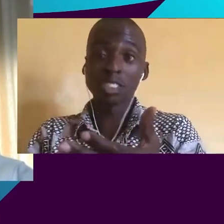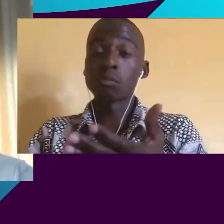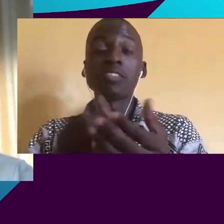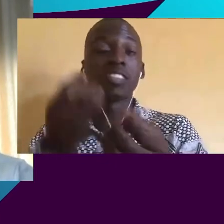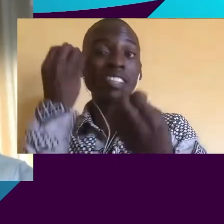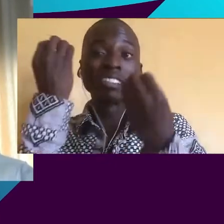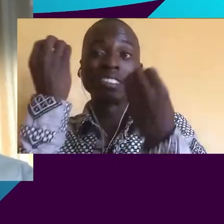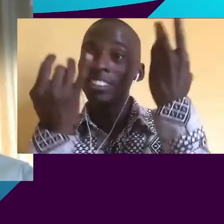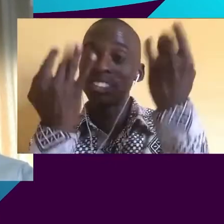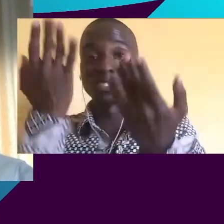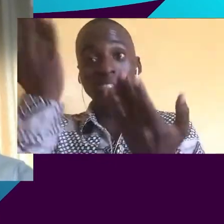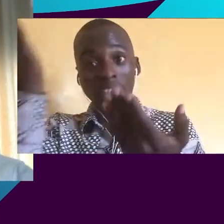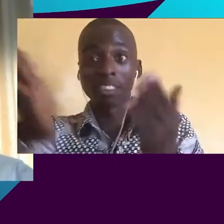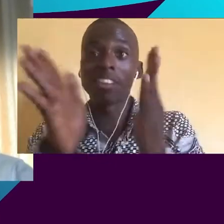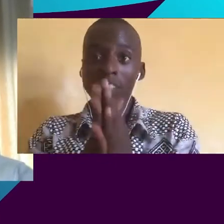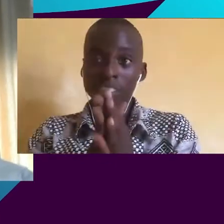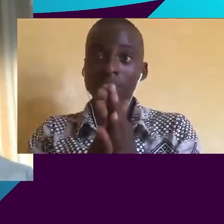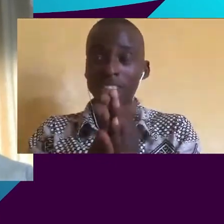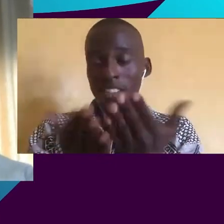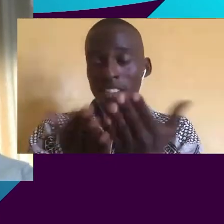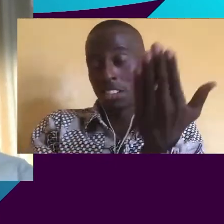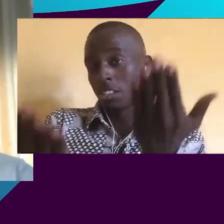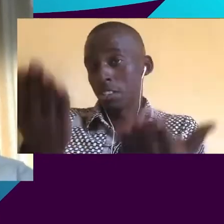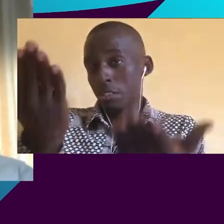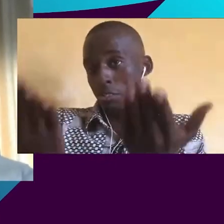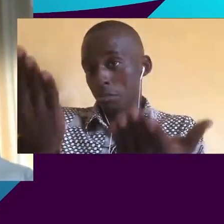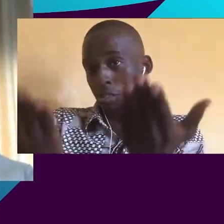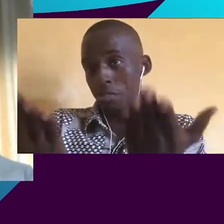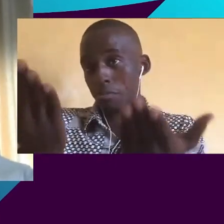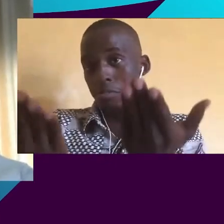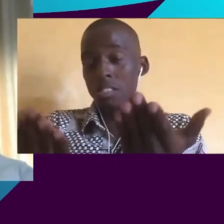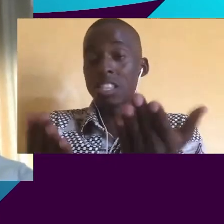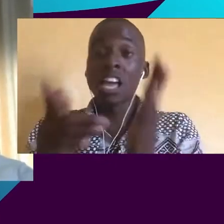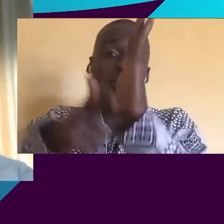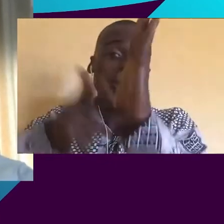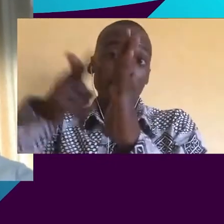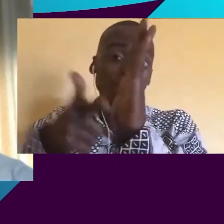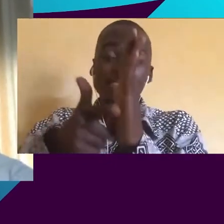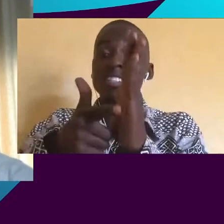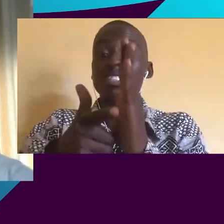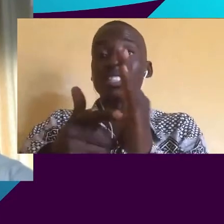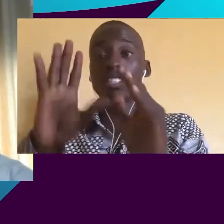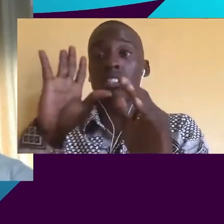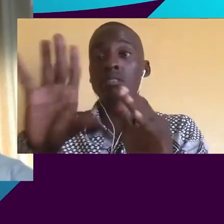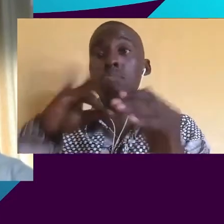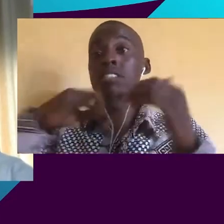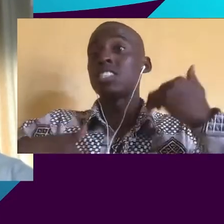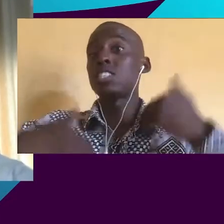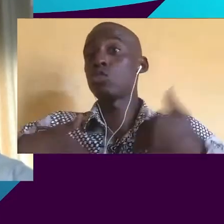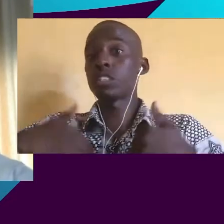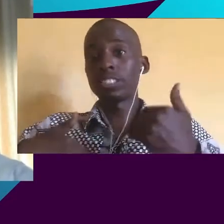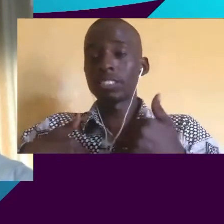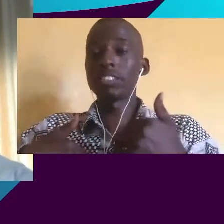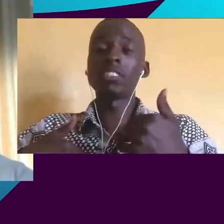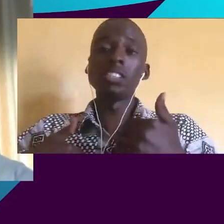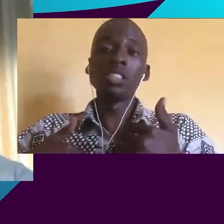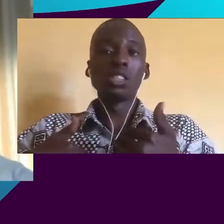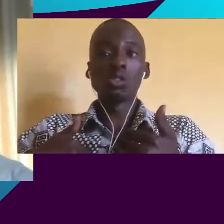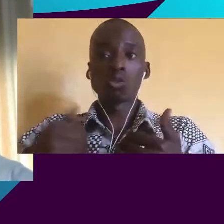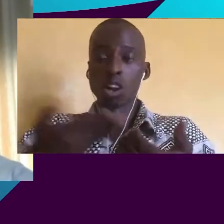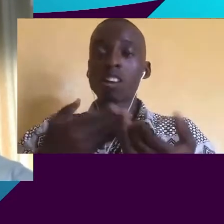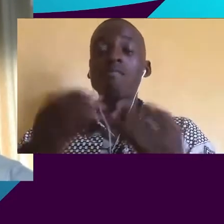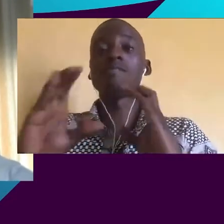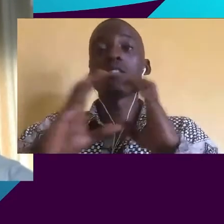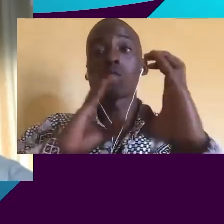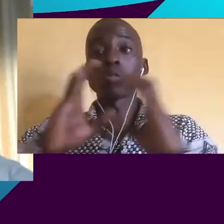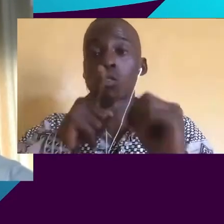and maybe our media campaign need to be beefed up so that communication goes out there